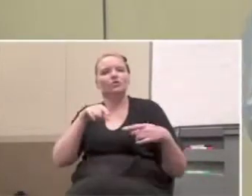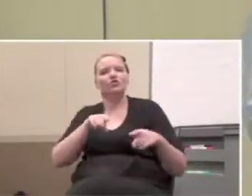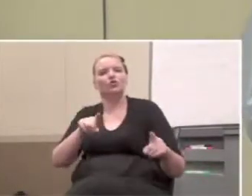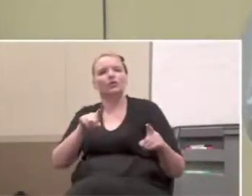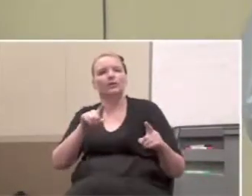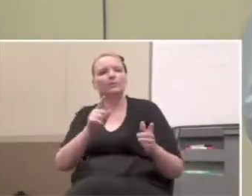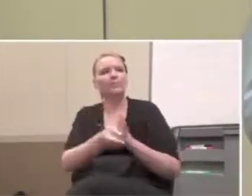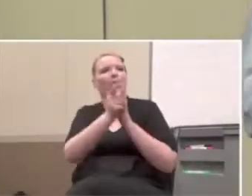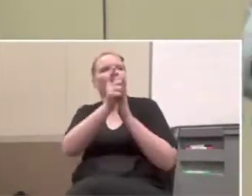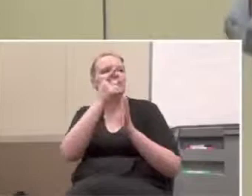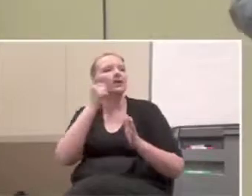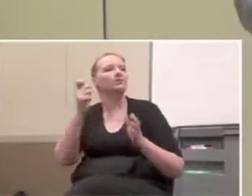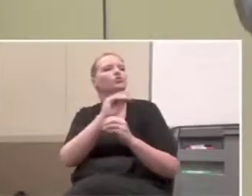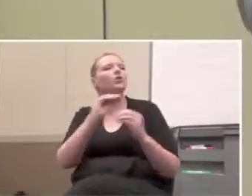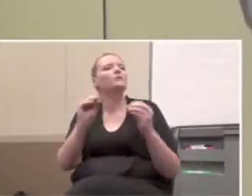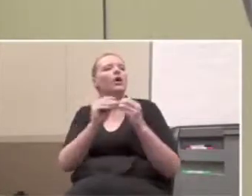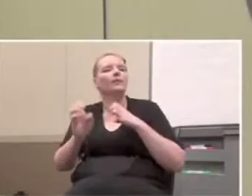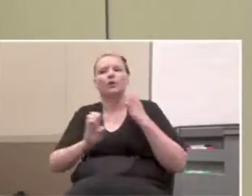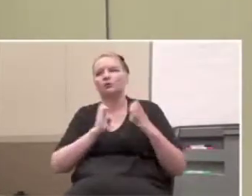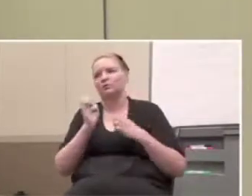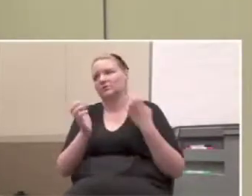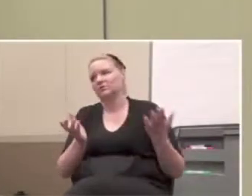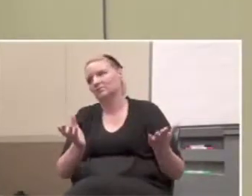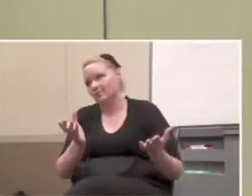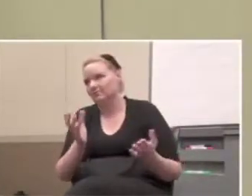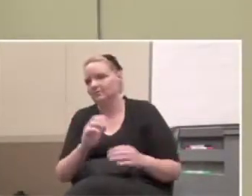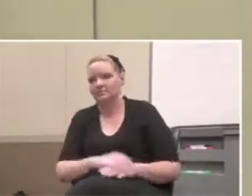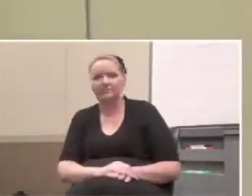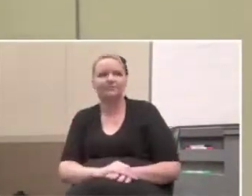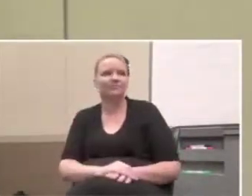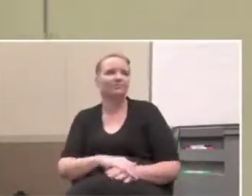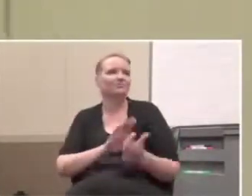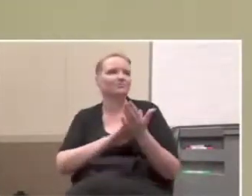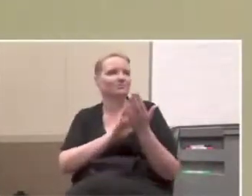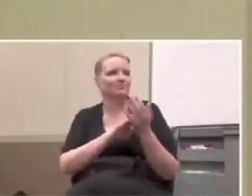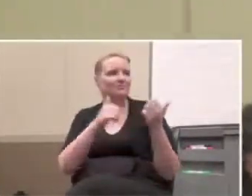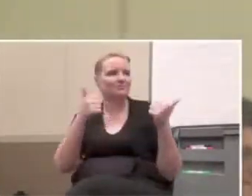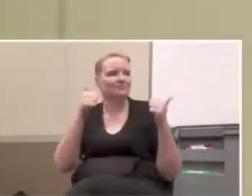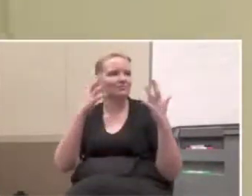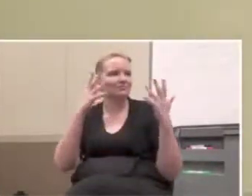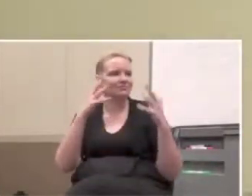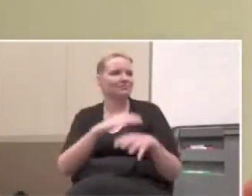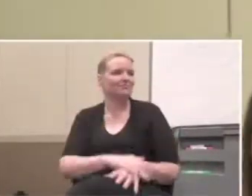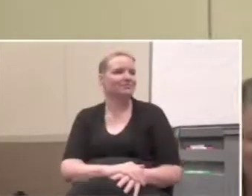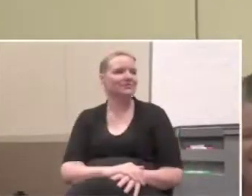right? Correct. That sounds like an excellent. Good job. Thank you.